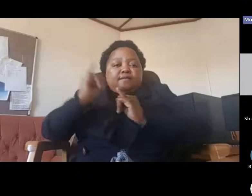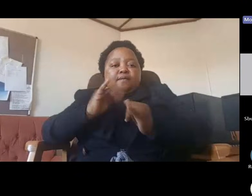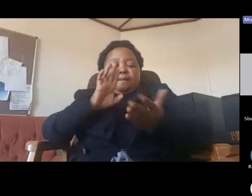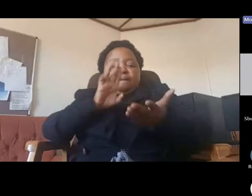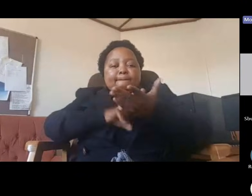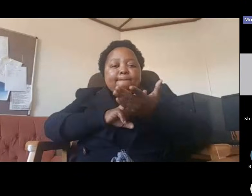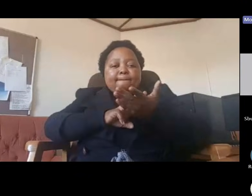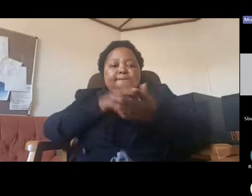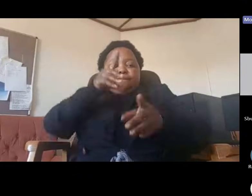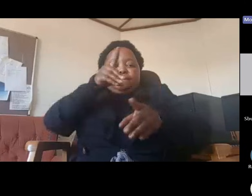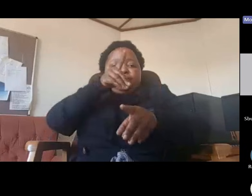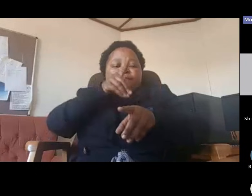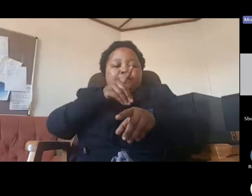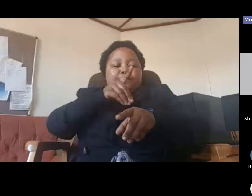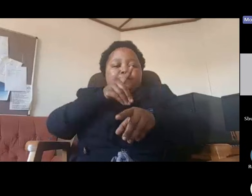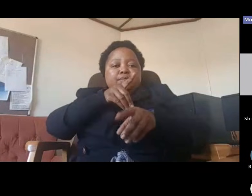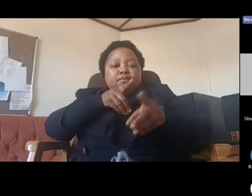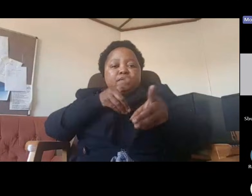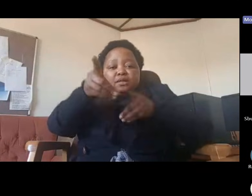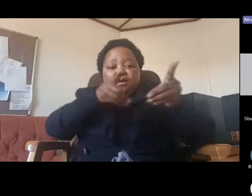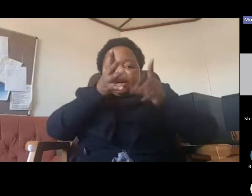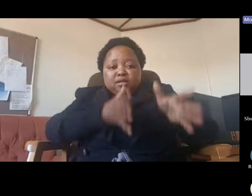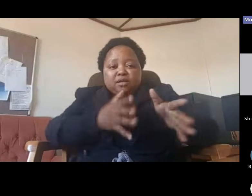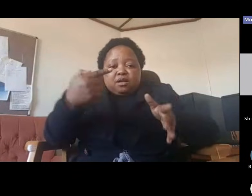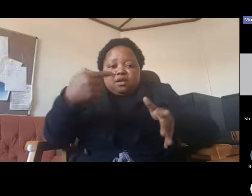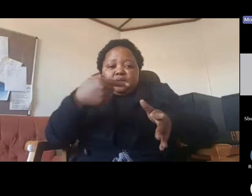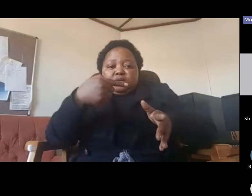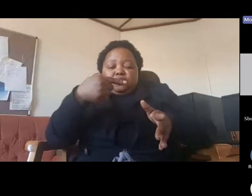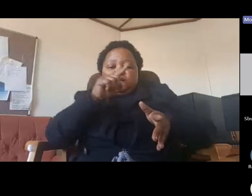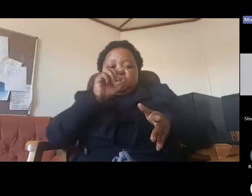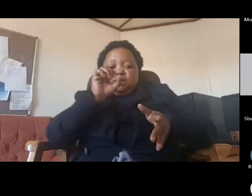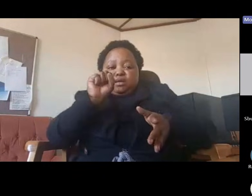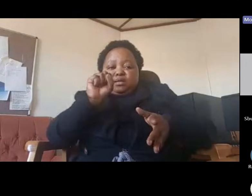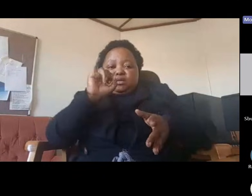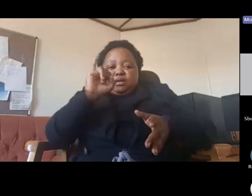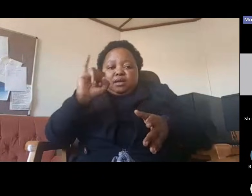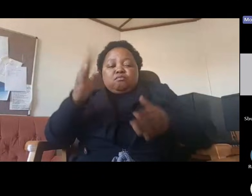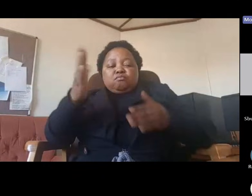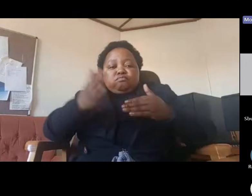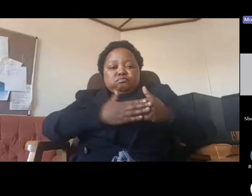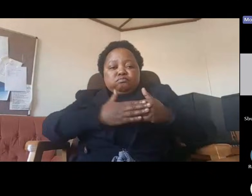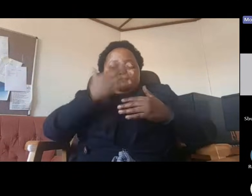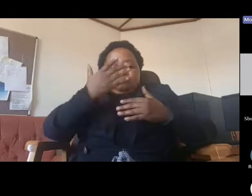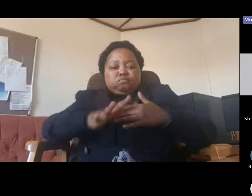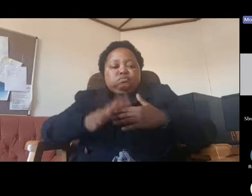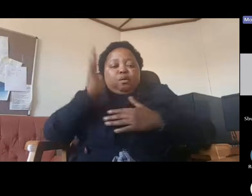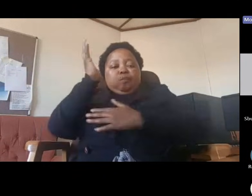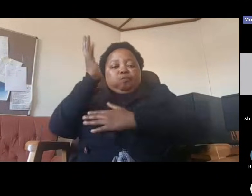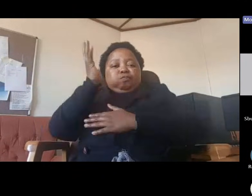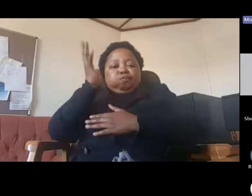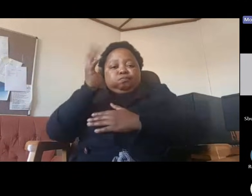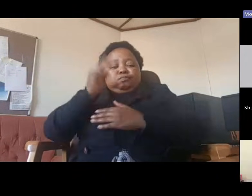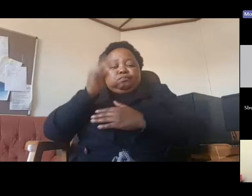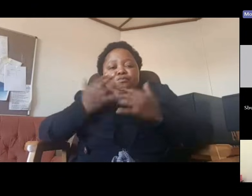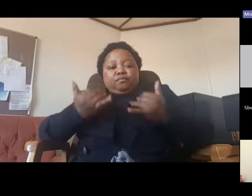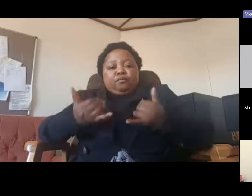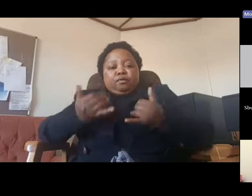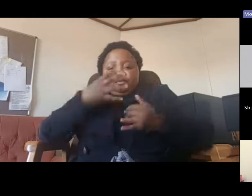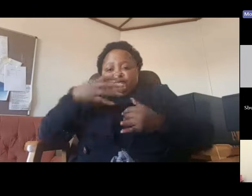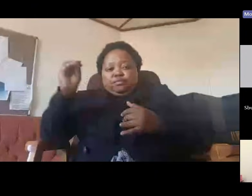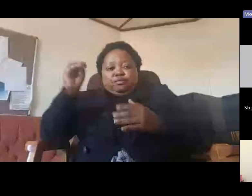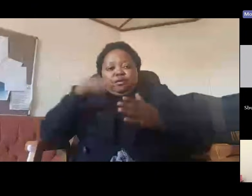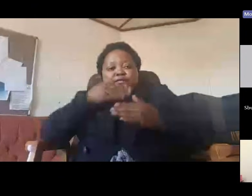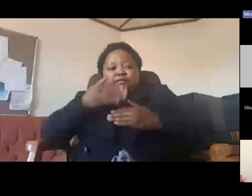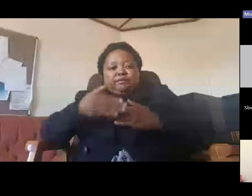Director GSI just to give us our closing remarks. And then we will sign off. Thank you.